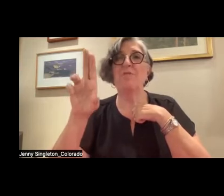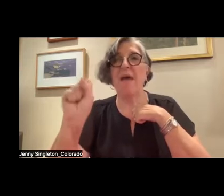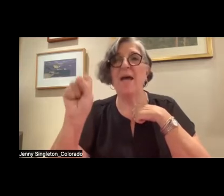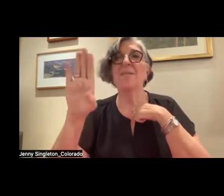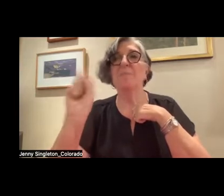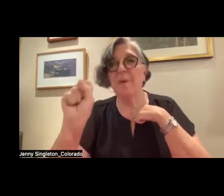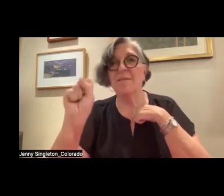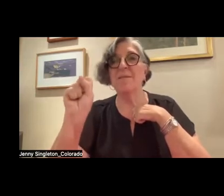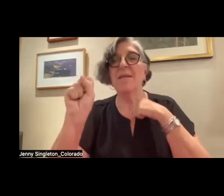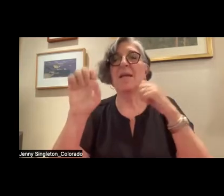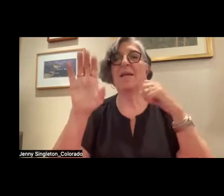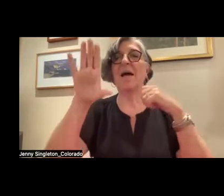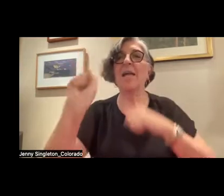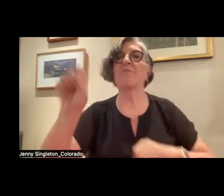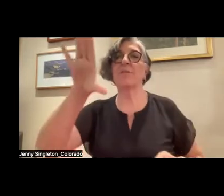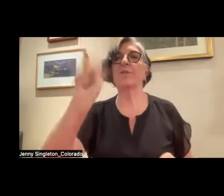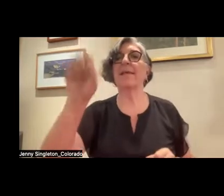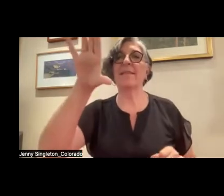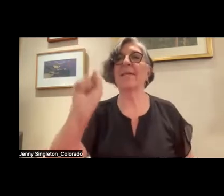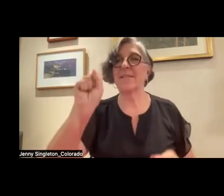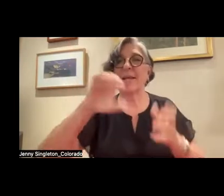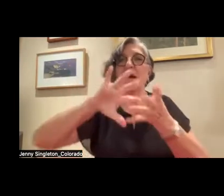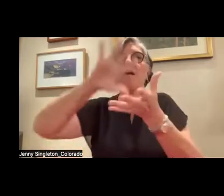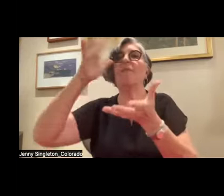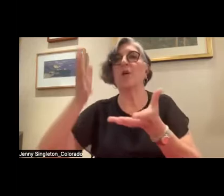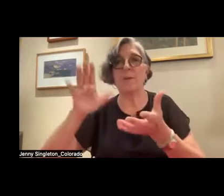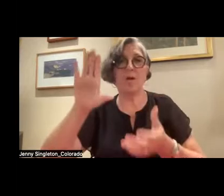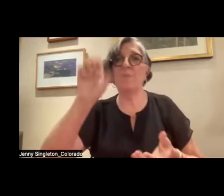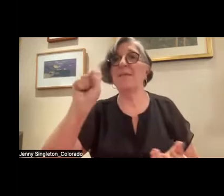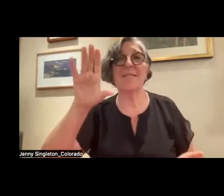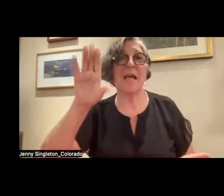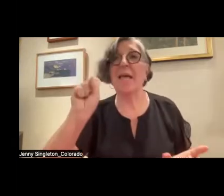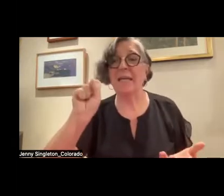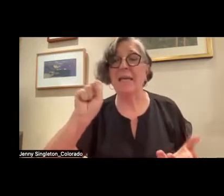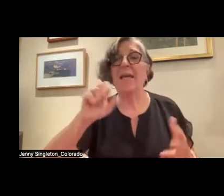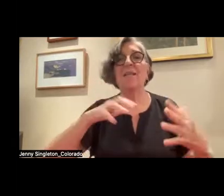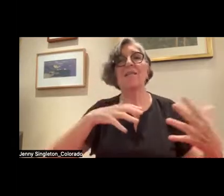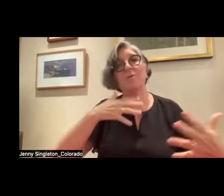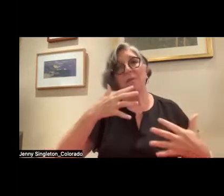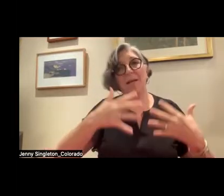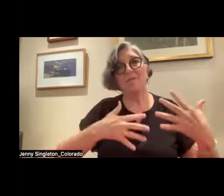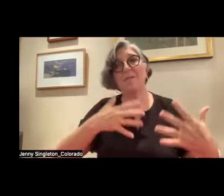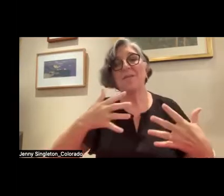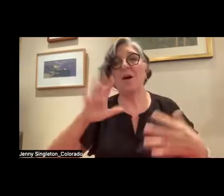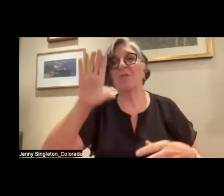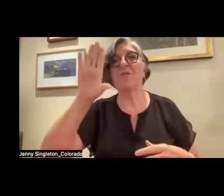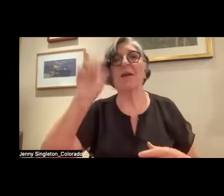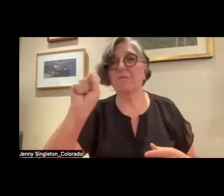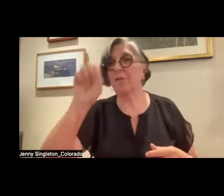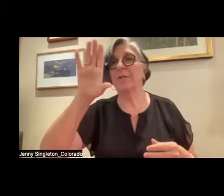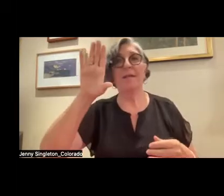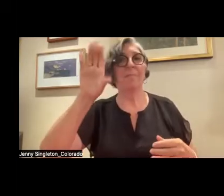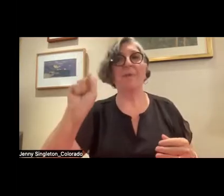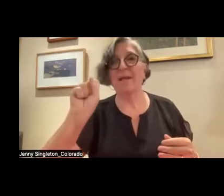spell that really fast, bus, it kind of just looks like this, like an envelope. It could be a sign. And so infants and toddlers